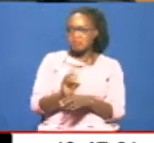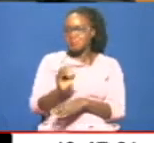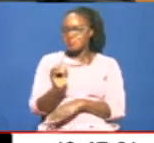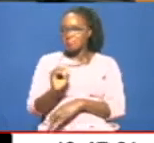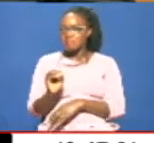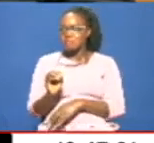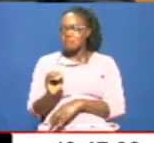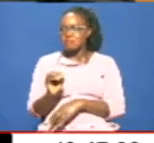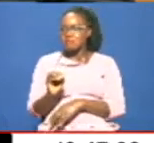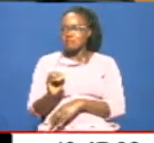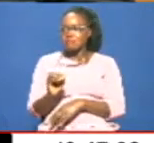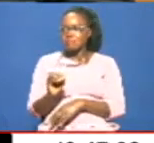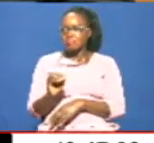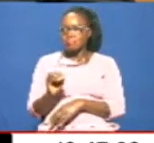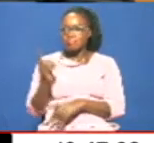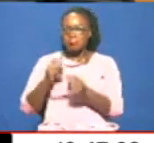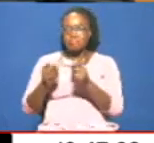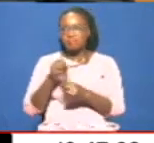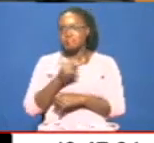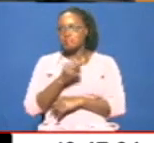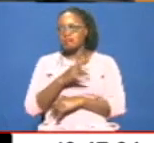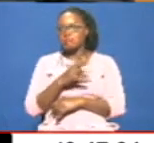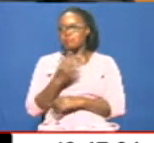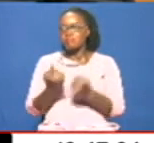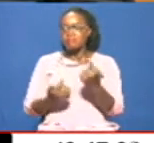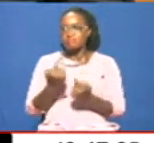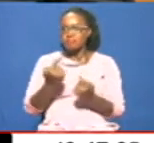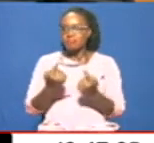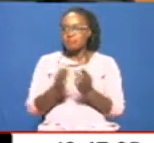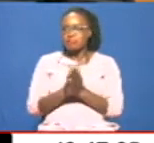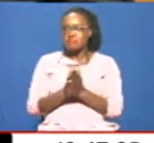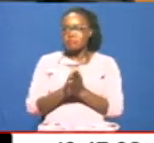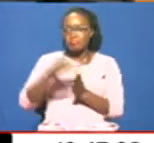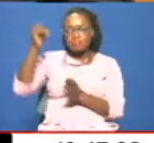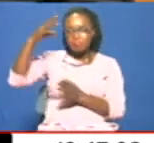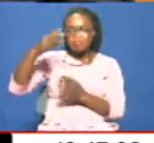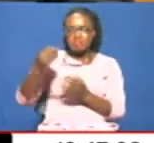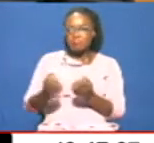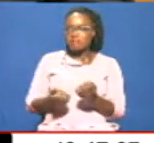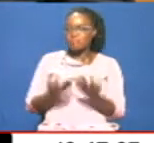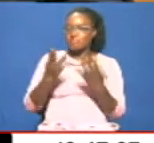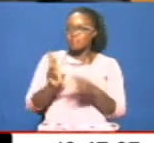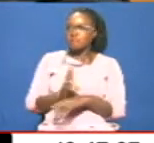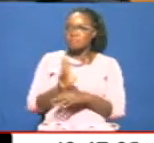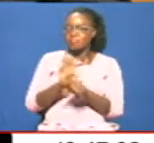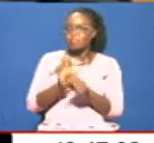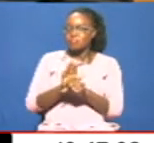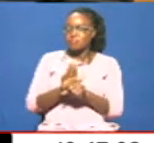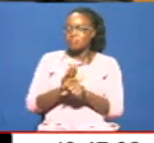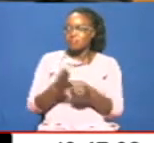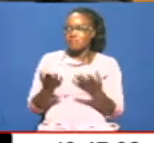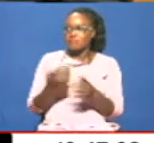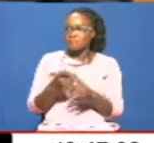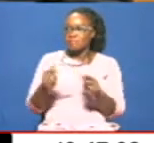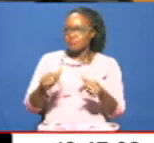There's been that traditional fear that cooking with electricity is expensive, it consumes energy. And then today, when now